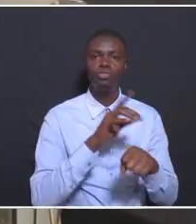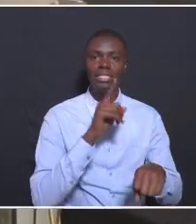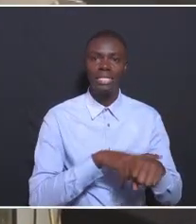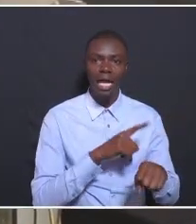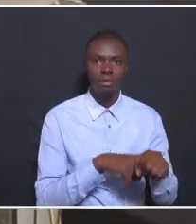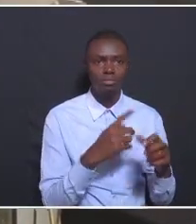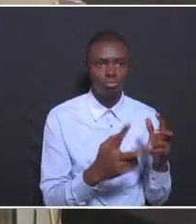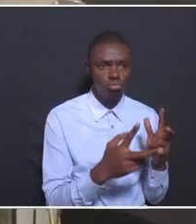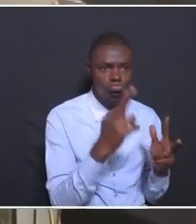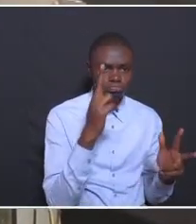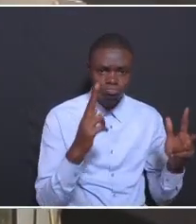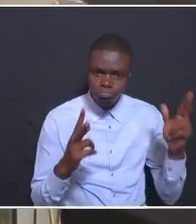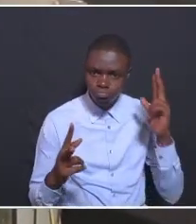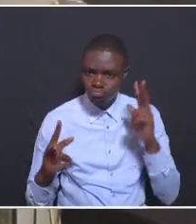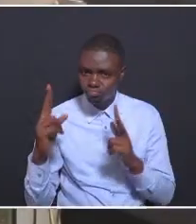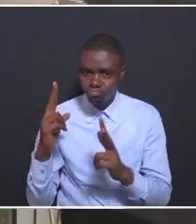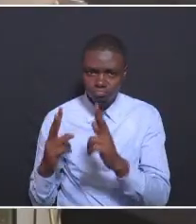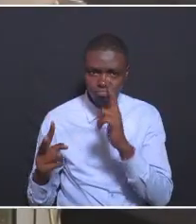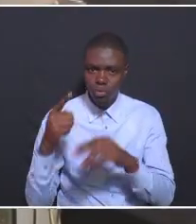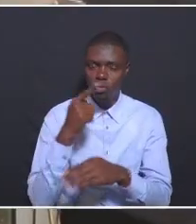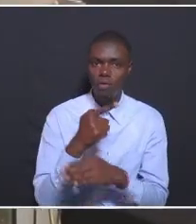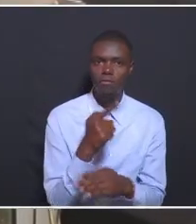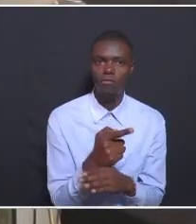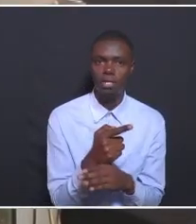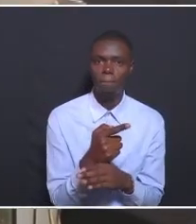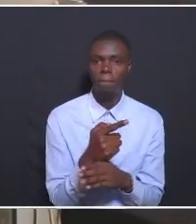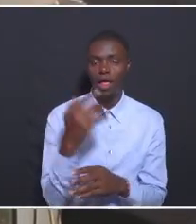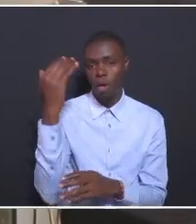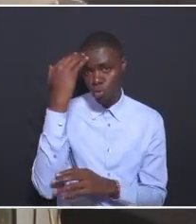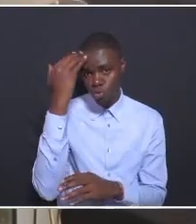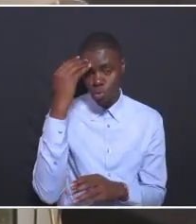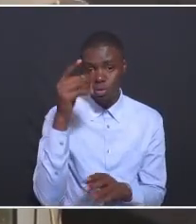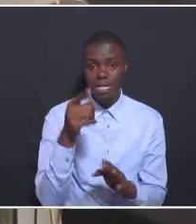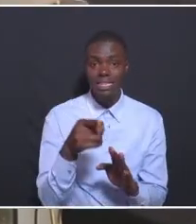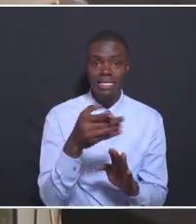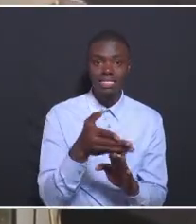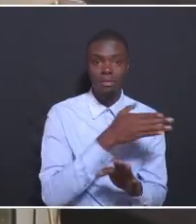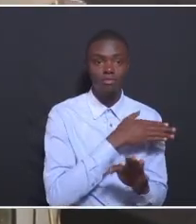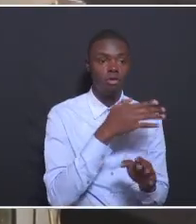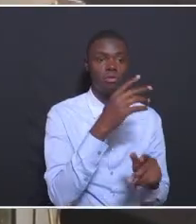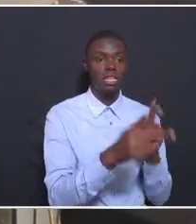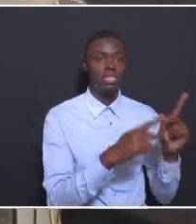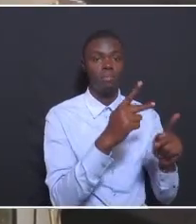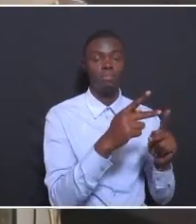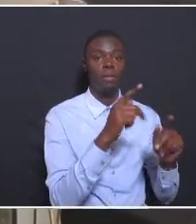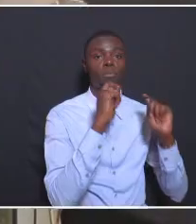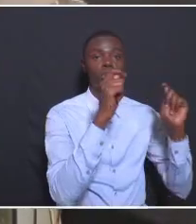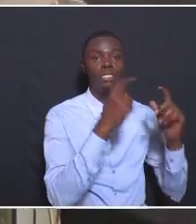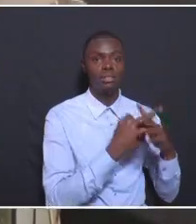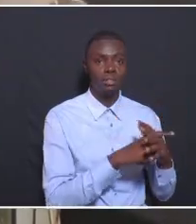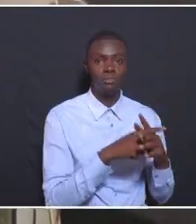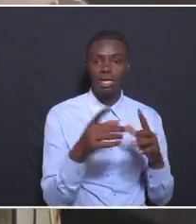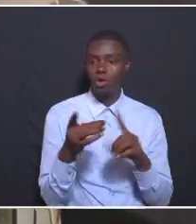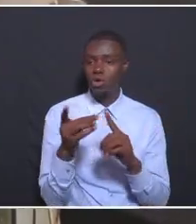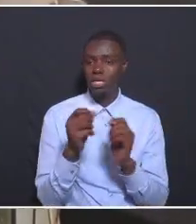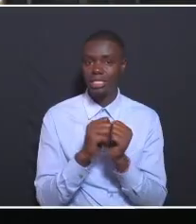the footage. So we know, okay, this is before the protest began. This is maybe on the 18th of June when